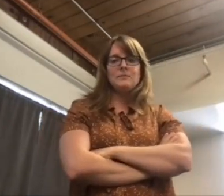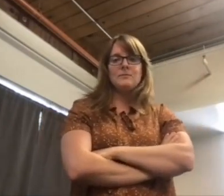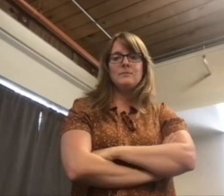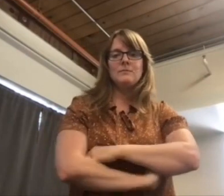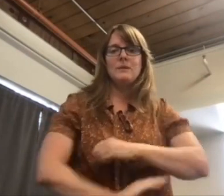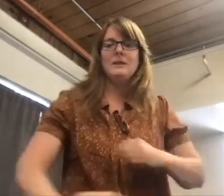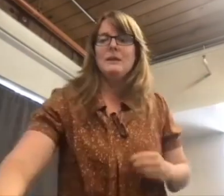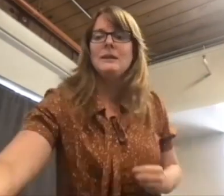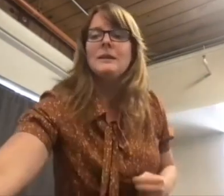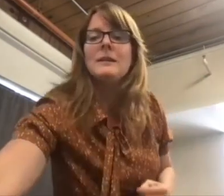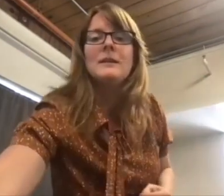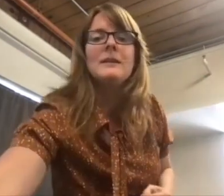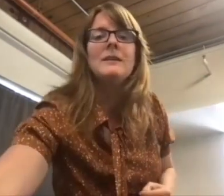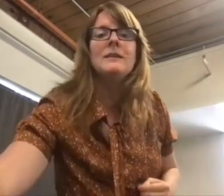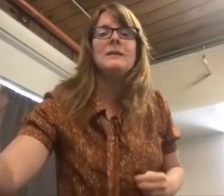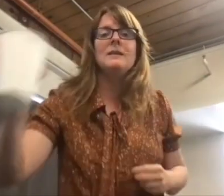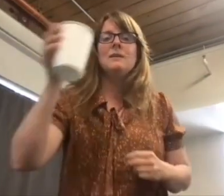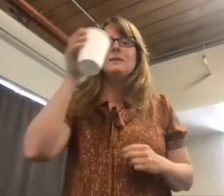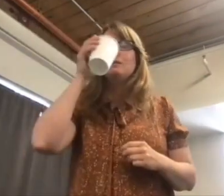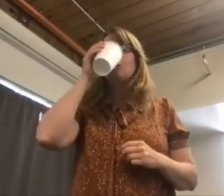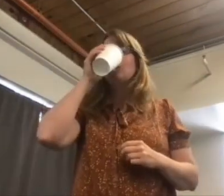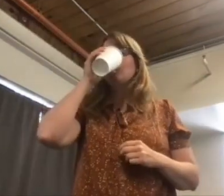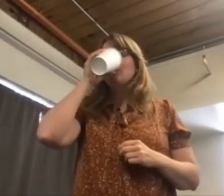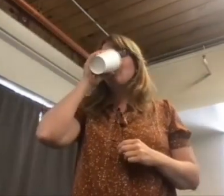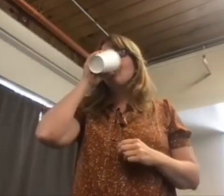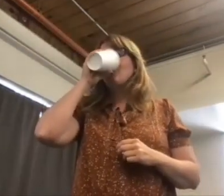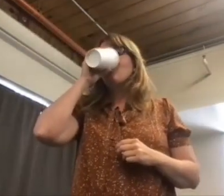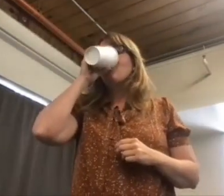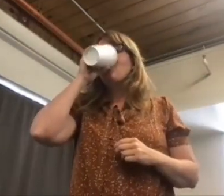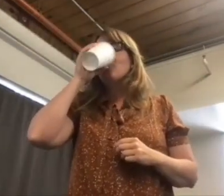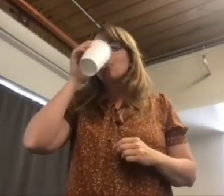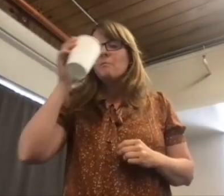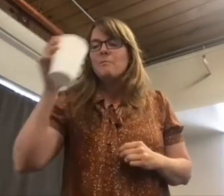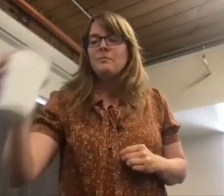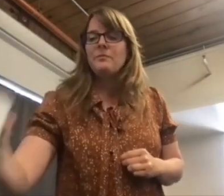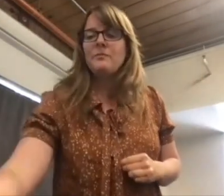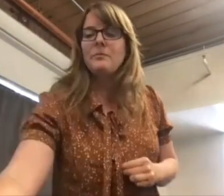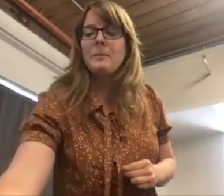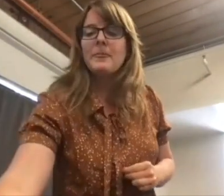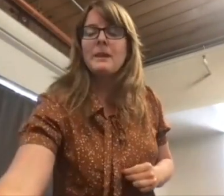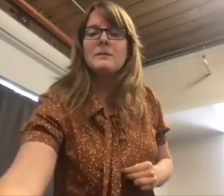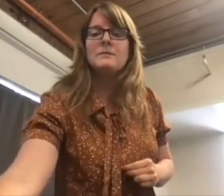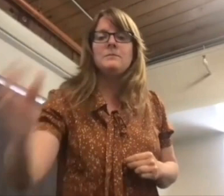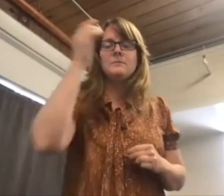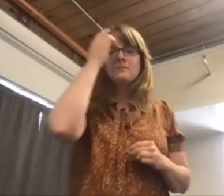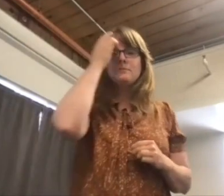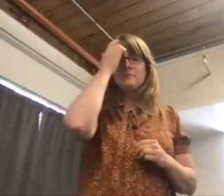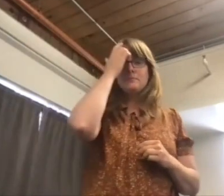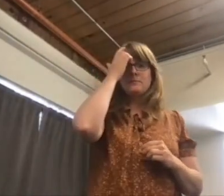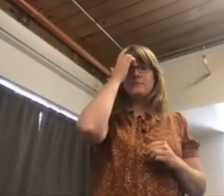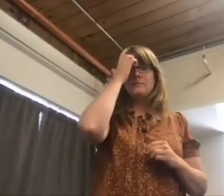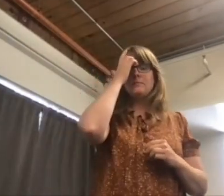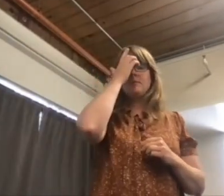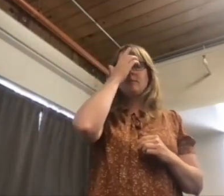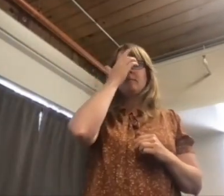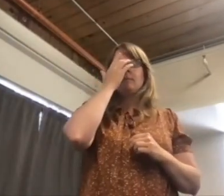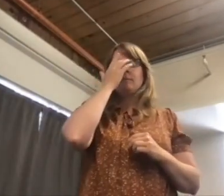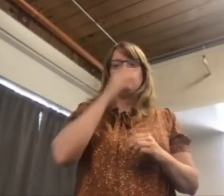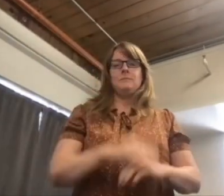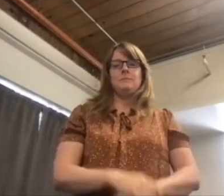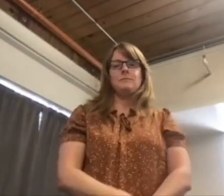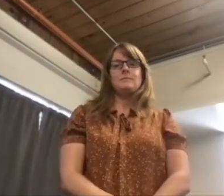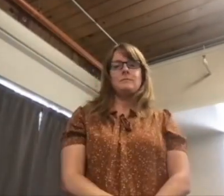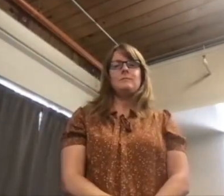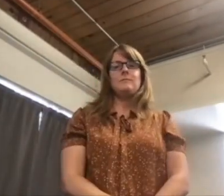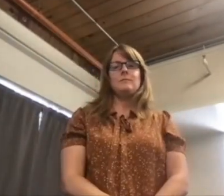Kathy, I'm gonna leave it there for you. Just let me make one sentence that we had 8 pairs